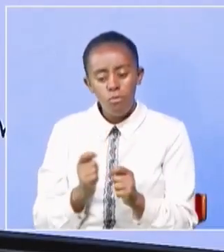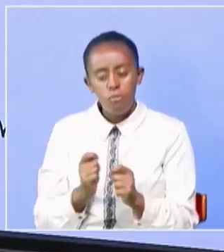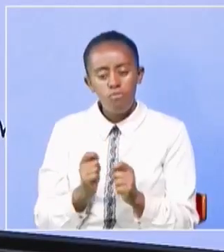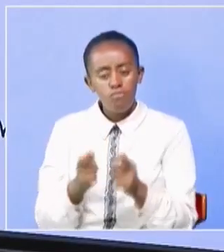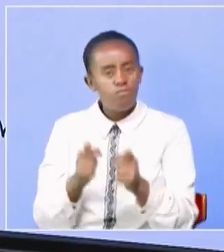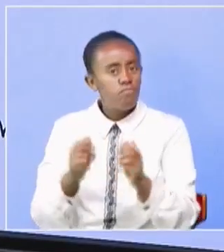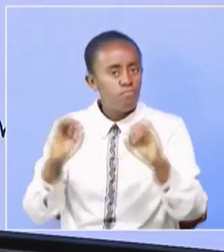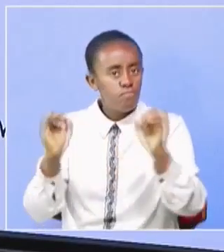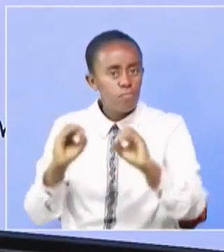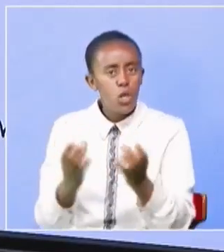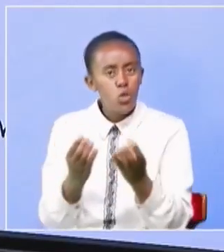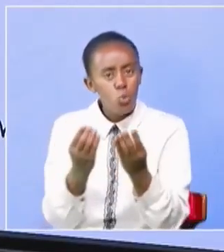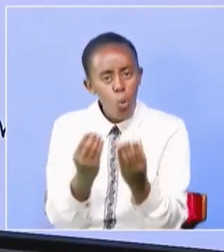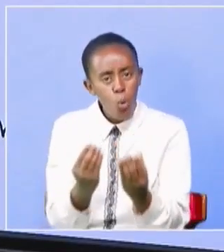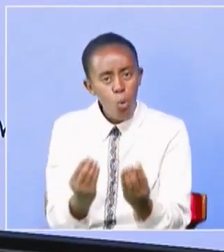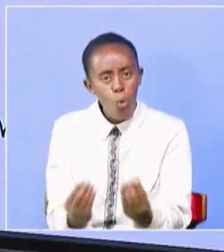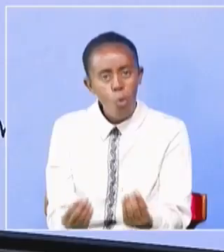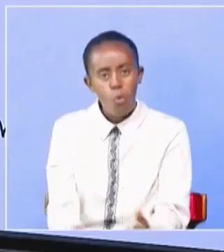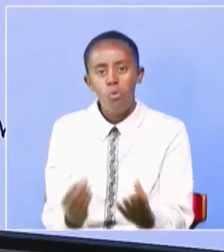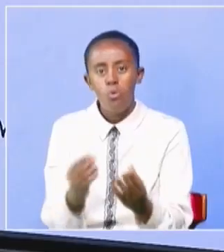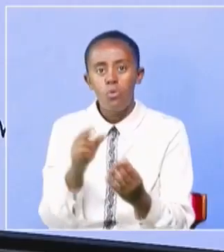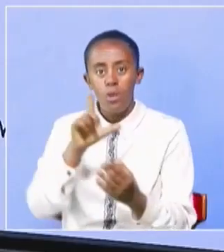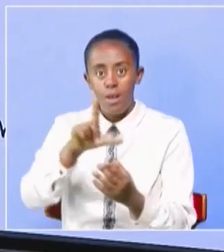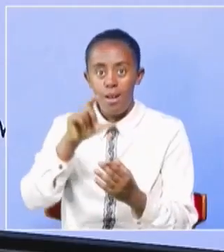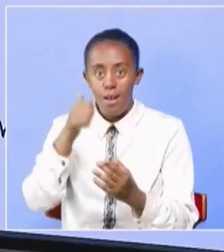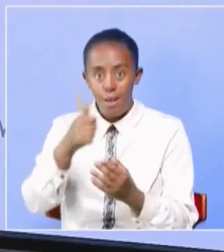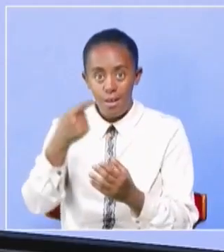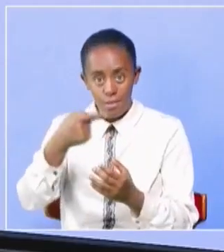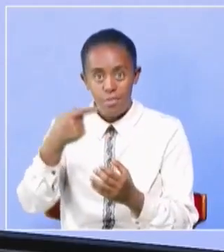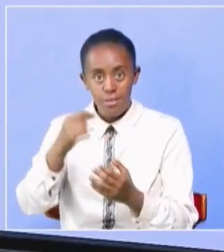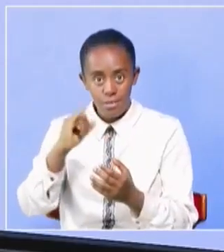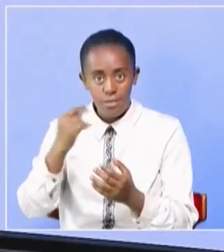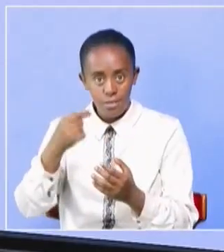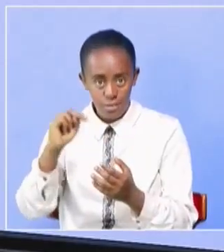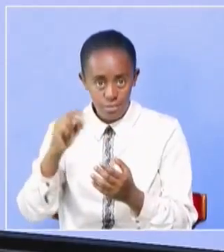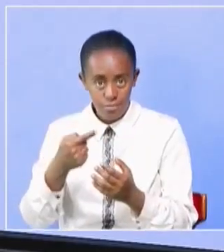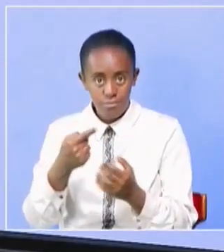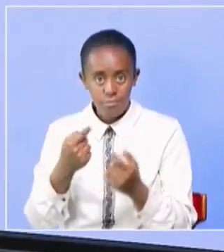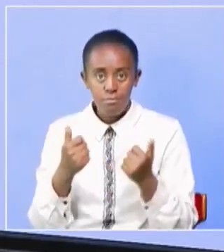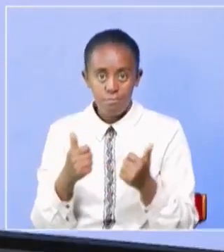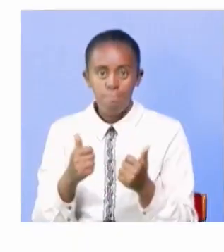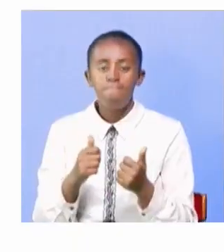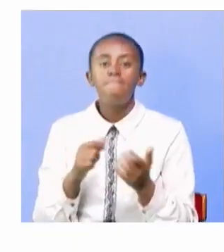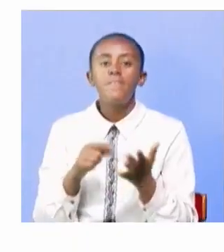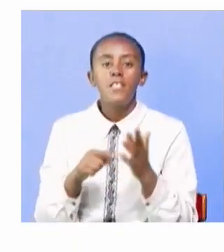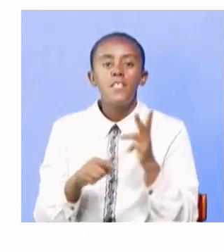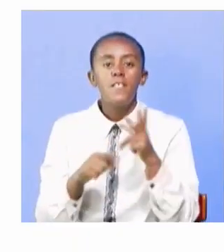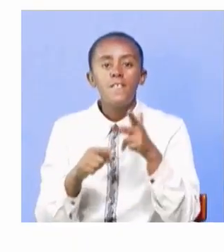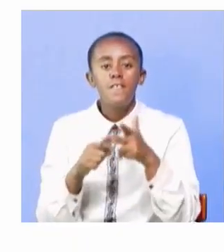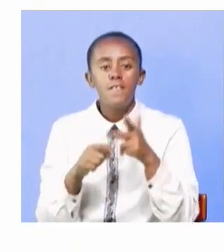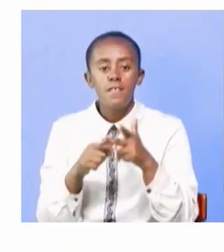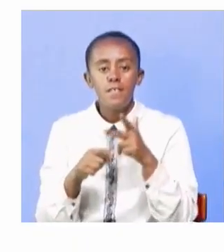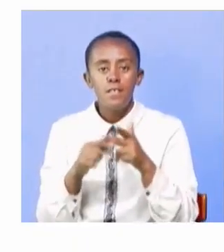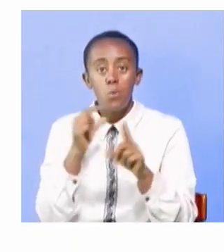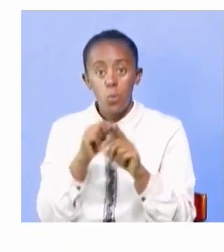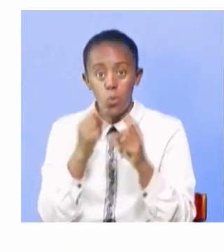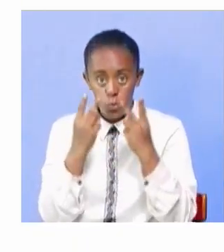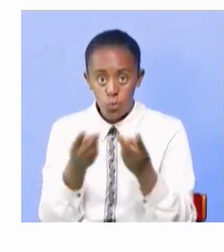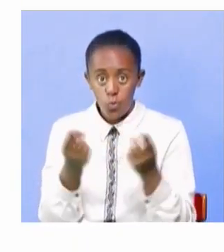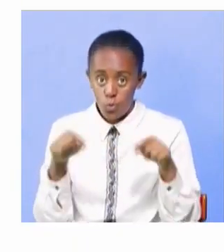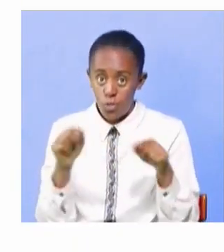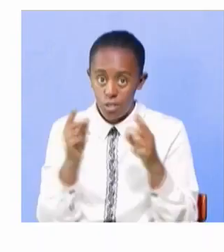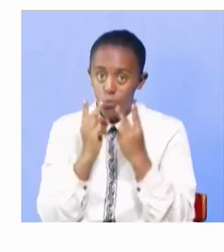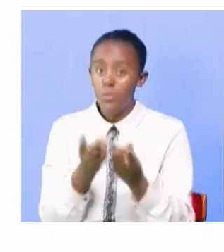slowly. So we use lagging to describe that. The third word that we're going to see